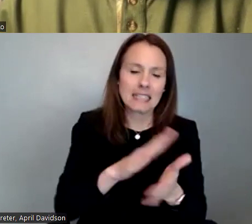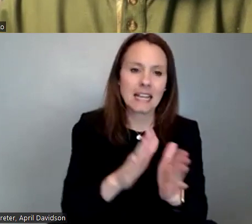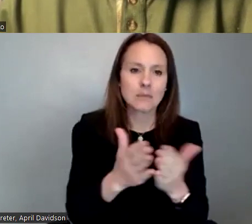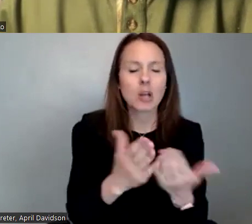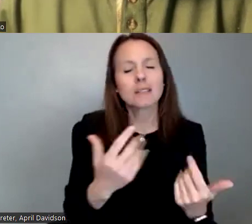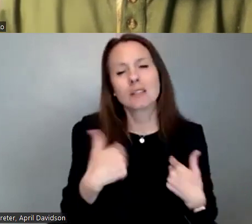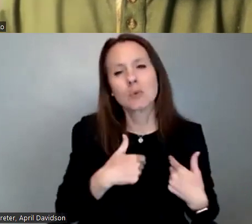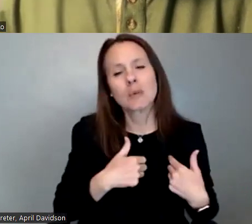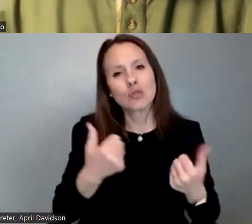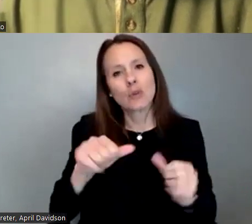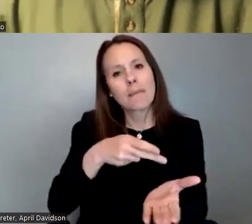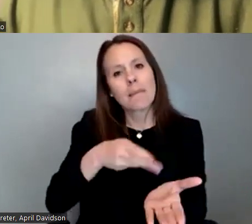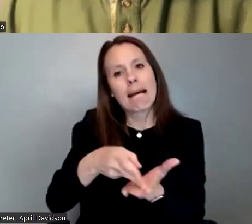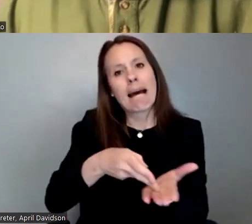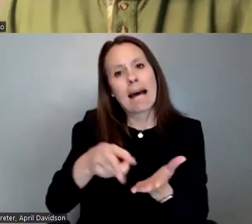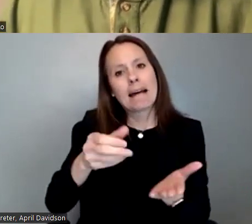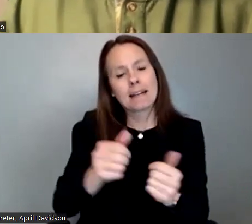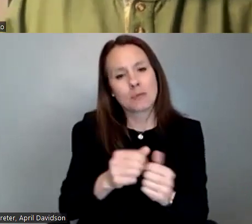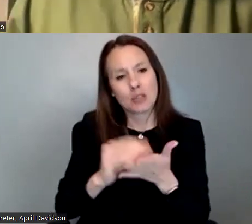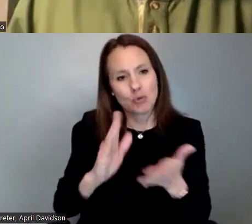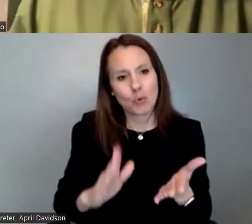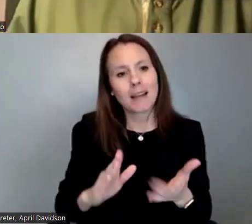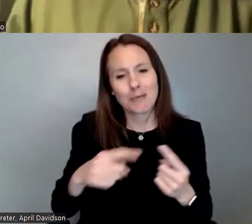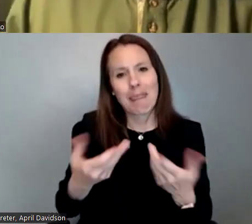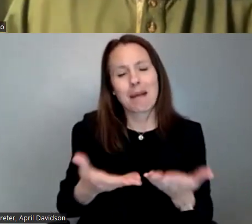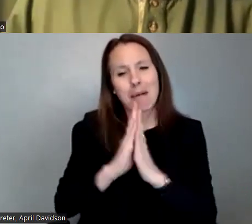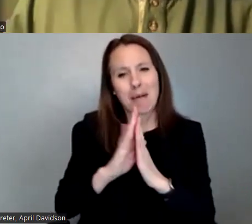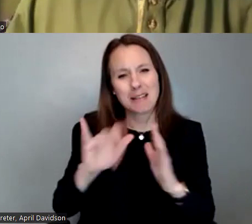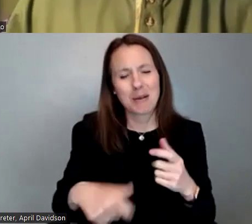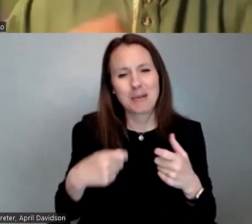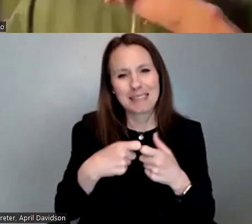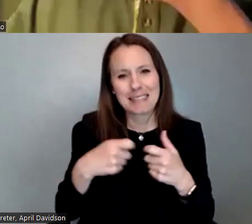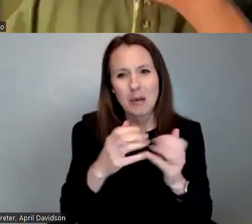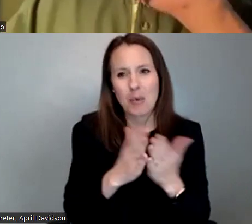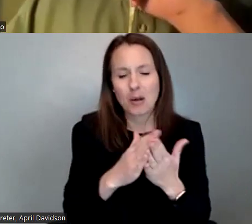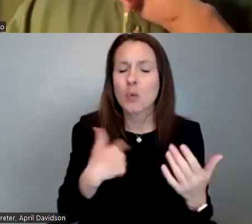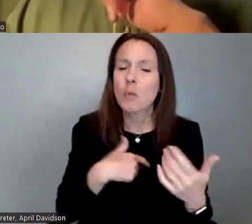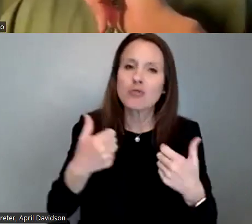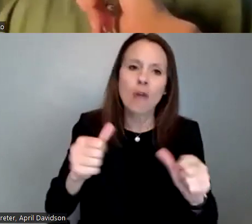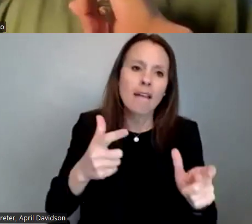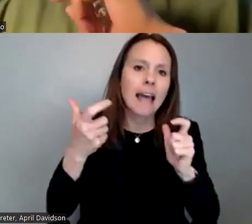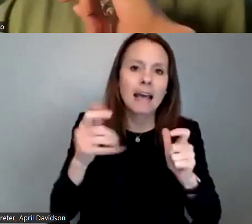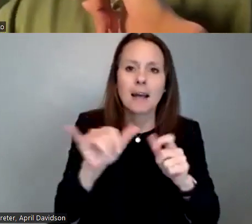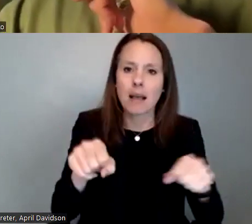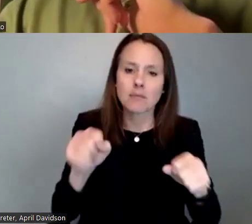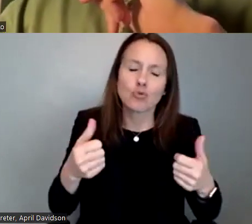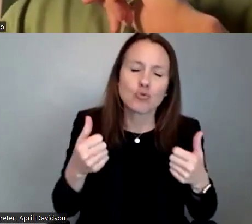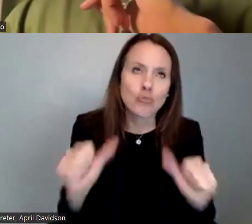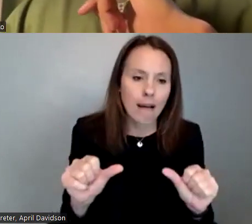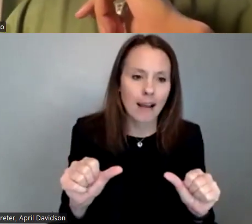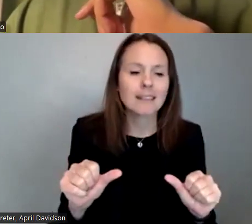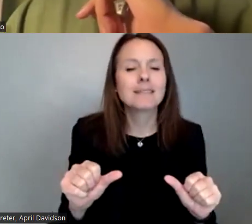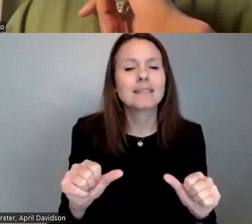upfront with students when they're placing e-text requests. We try to do this as quickly as possible. Thankfully, we